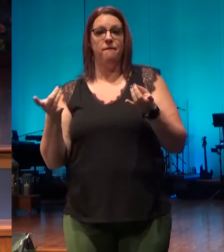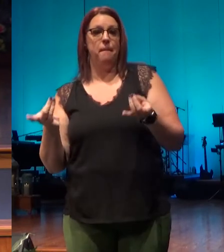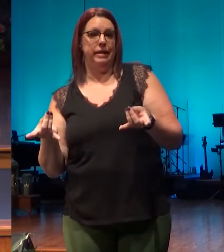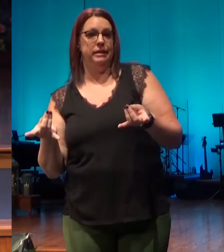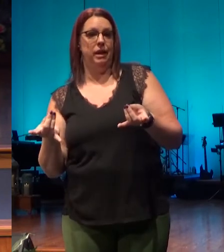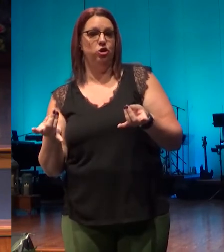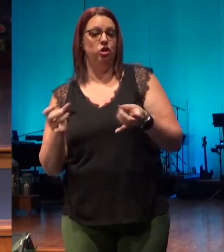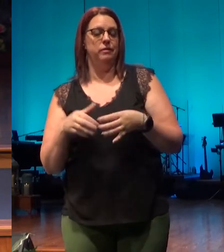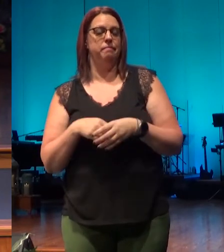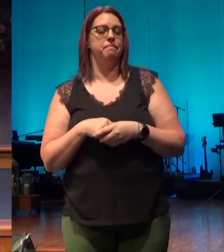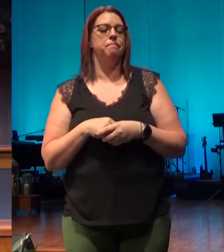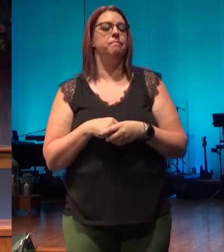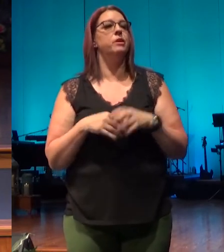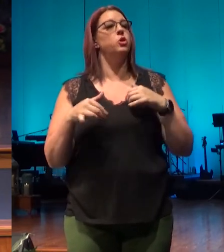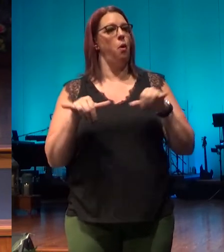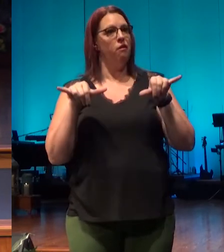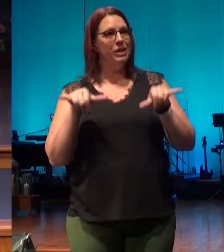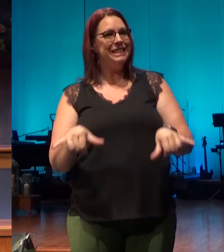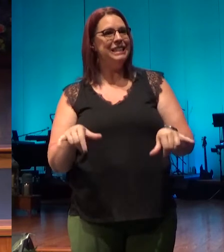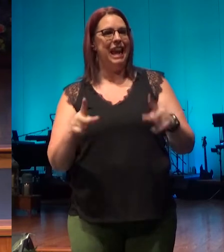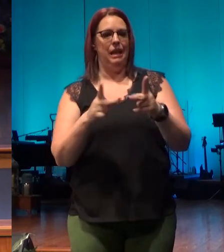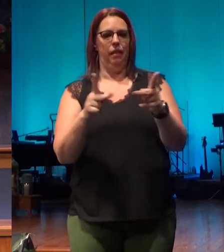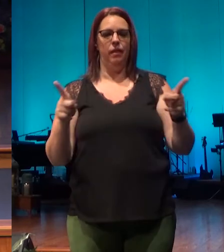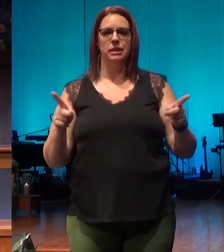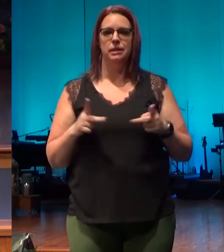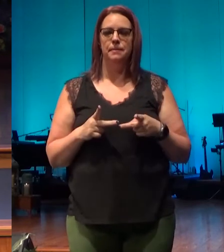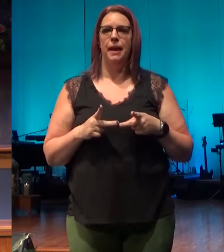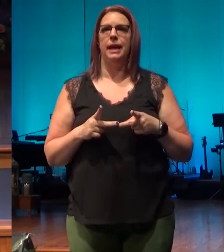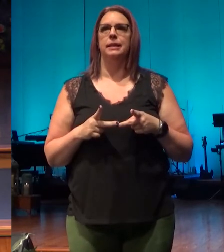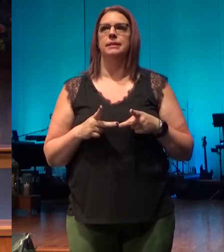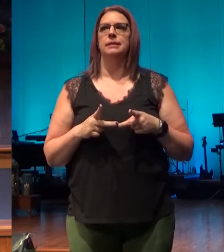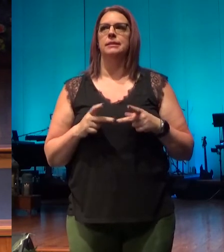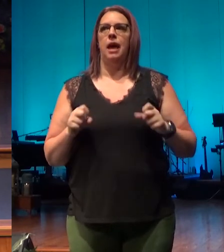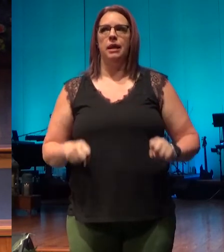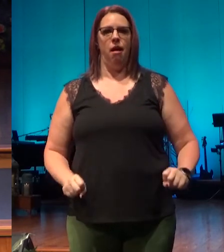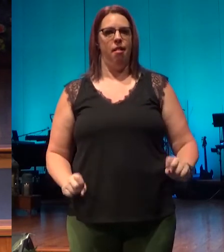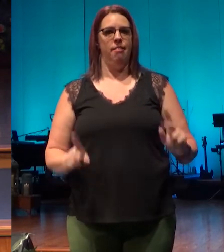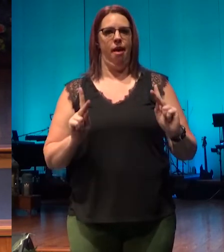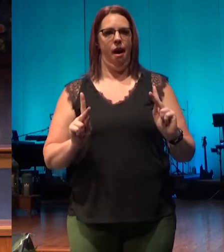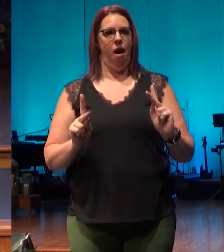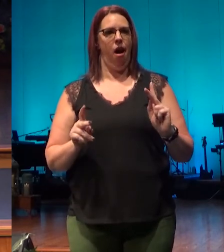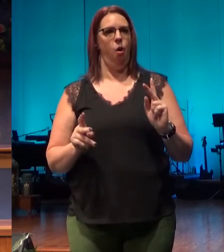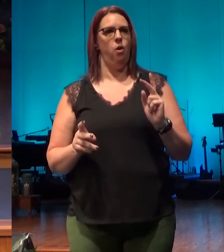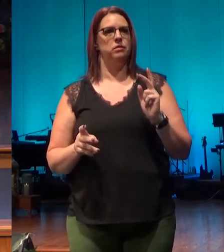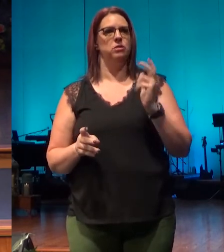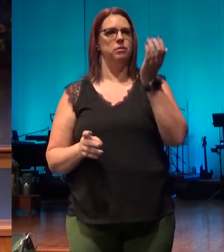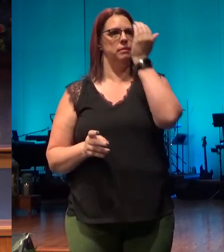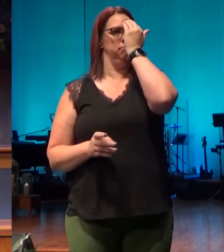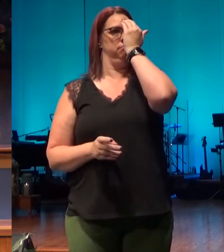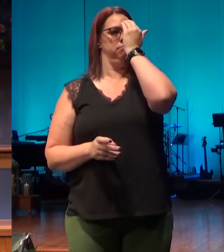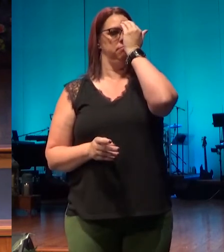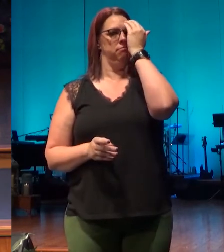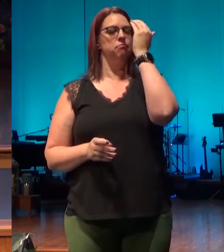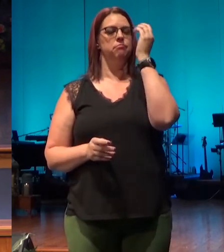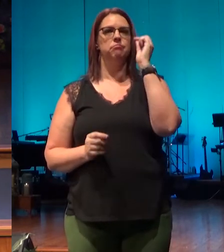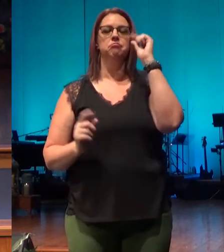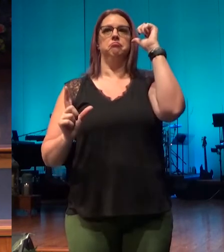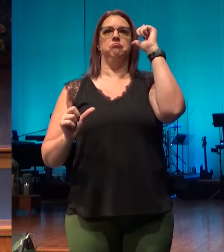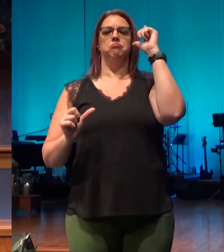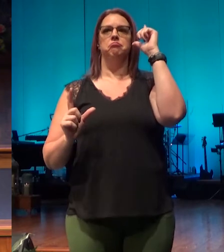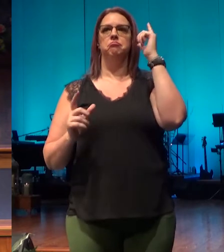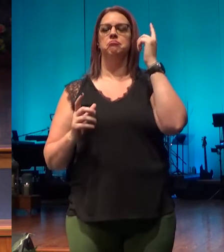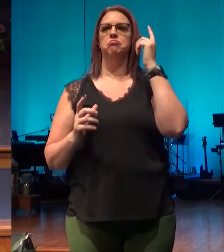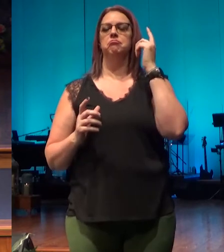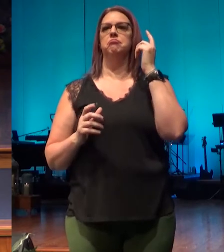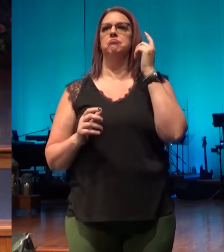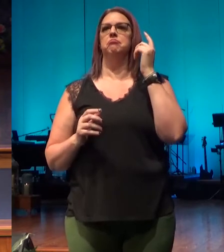Allowing ourselves to stay in that space and allowing ourselves to be conscious and aware of the voices of the other